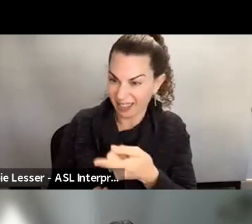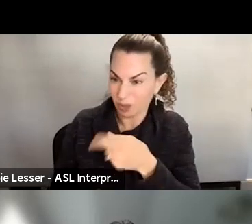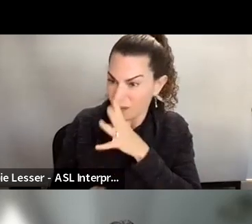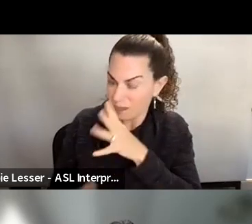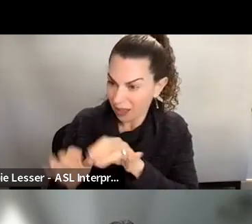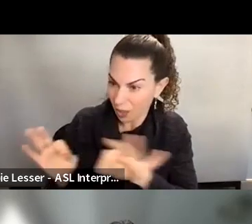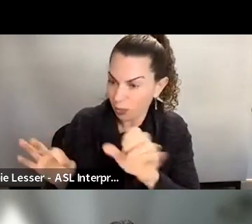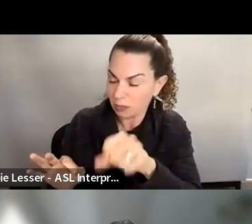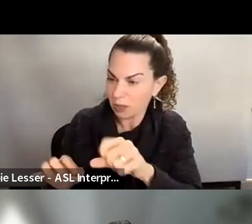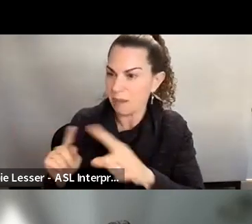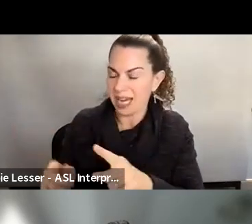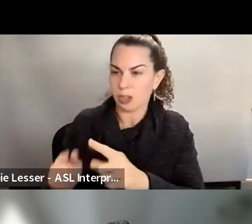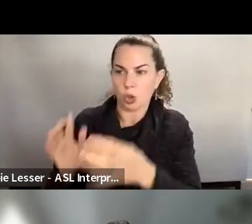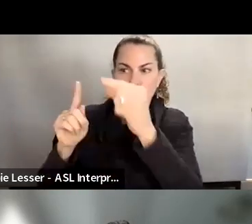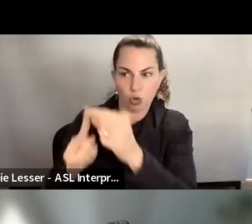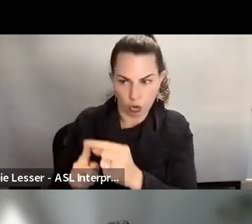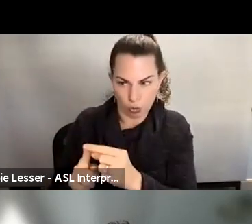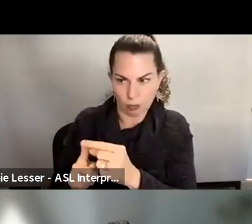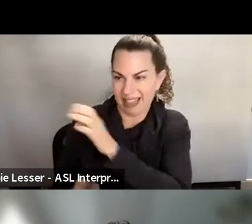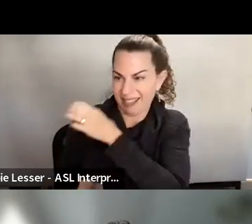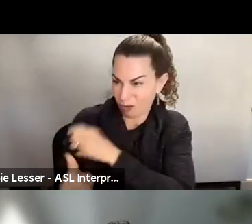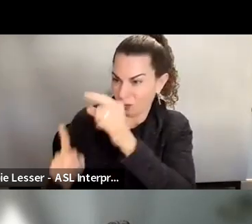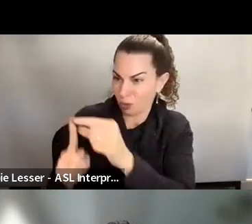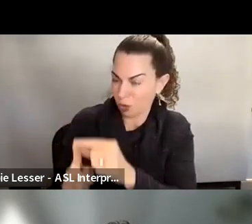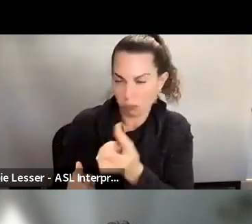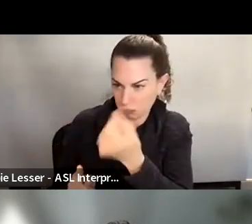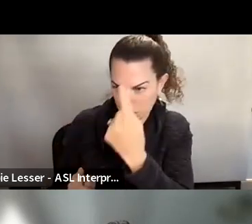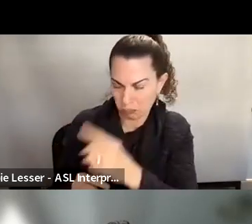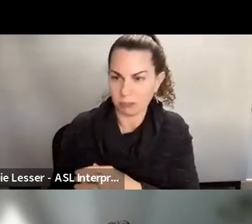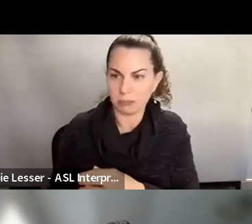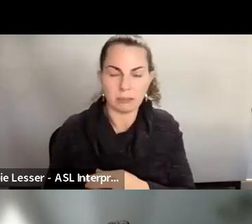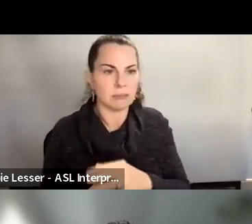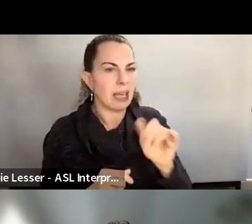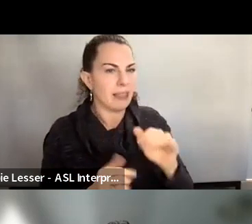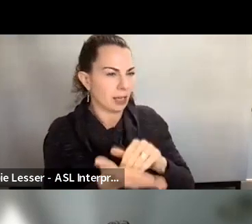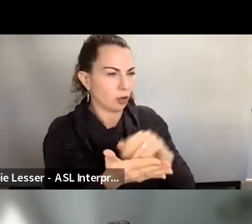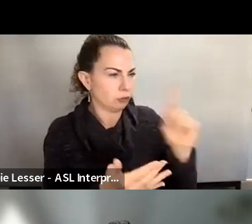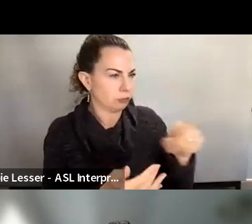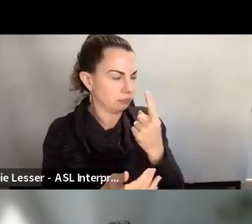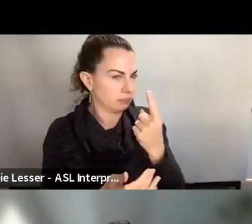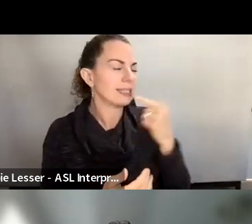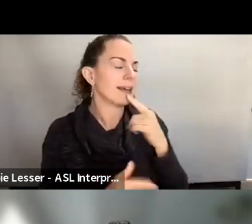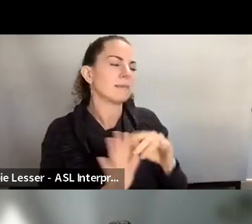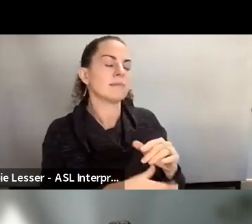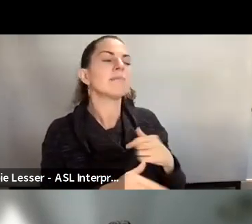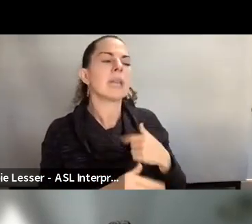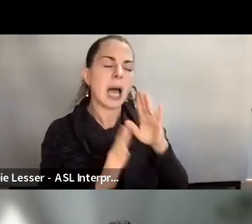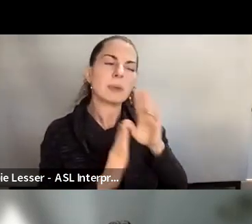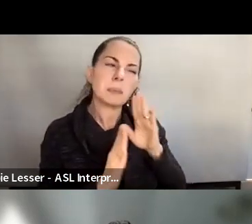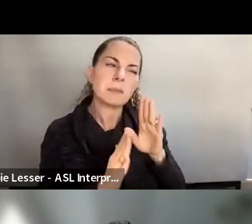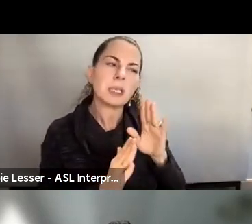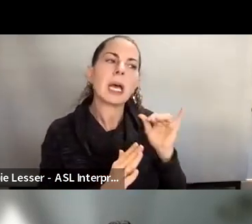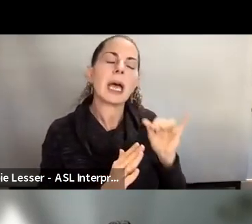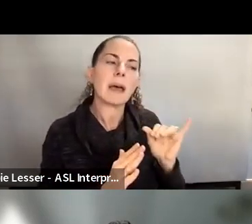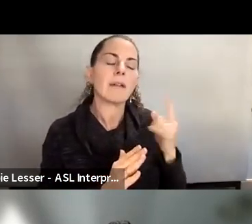have the terminology part, the clinical aspect. He came back to me a few months later and he said, I was paying attention. And for an